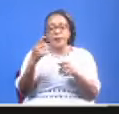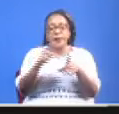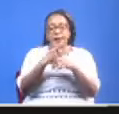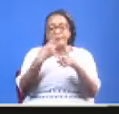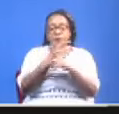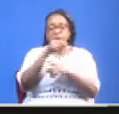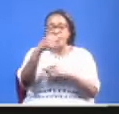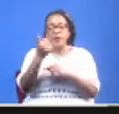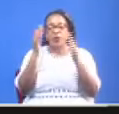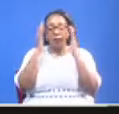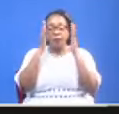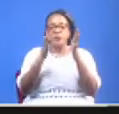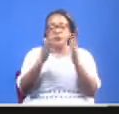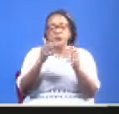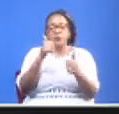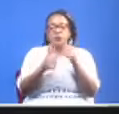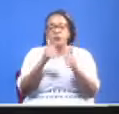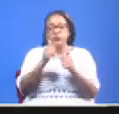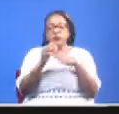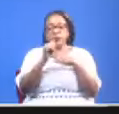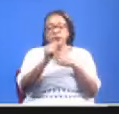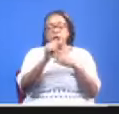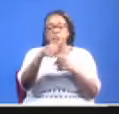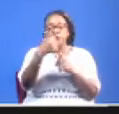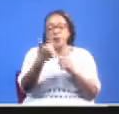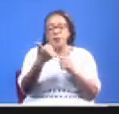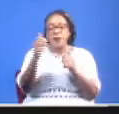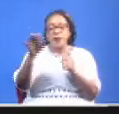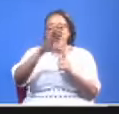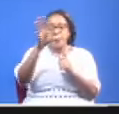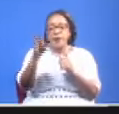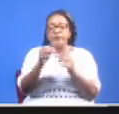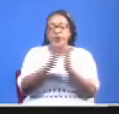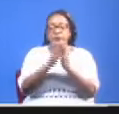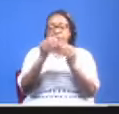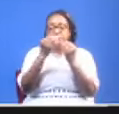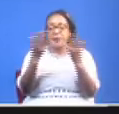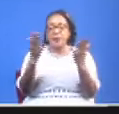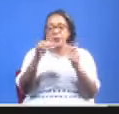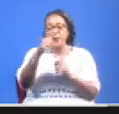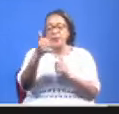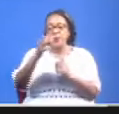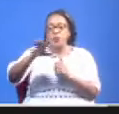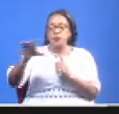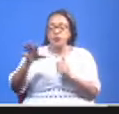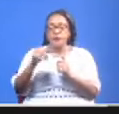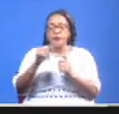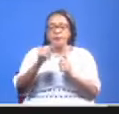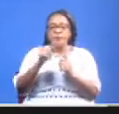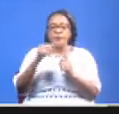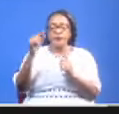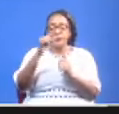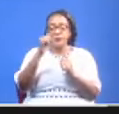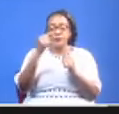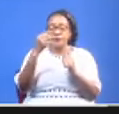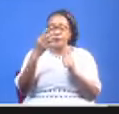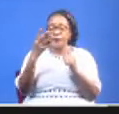of other commitments relating to adaptation. Africa and many other constituencies from the G77